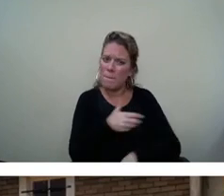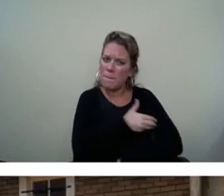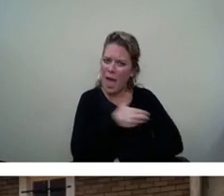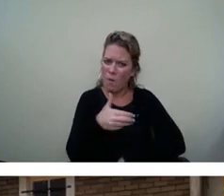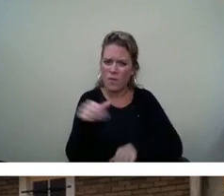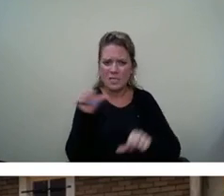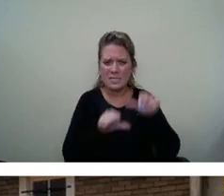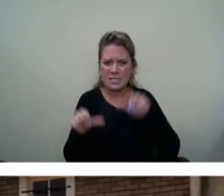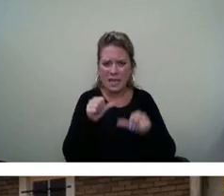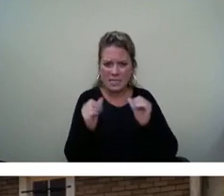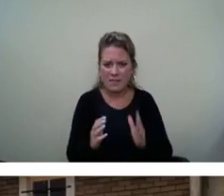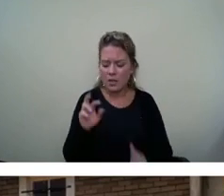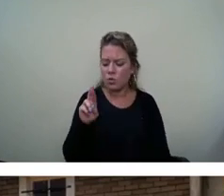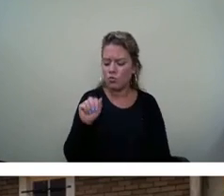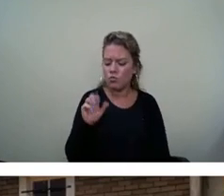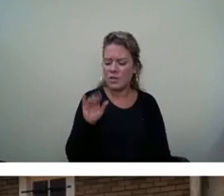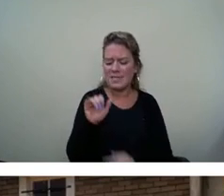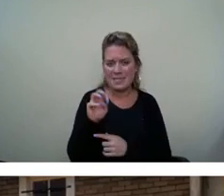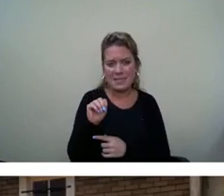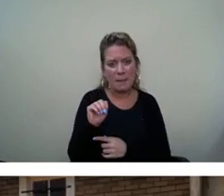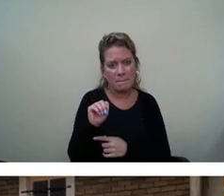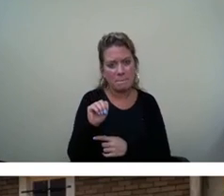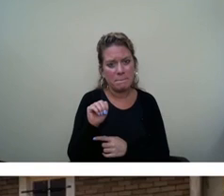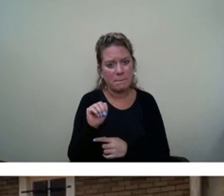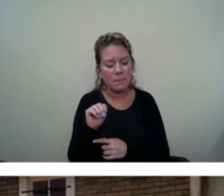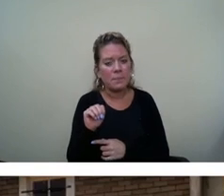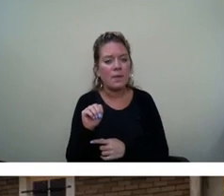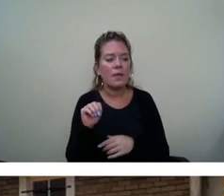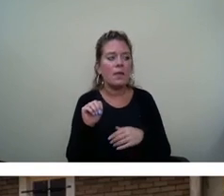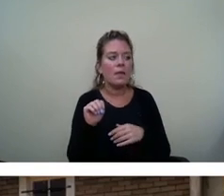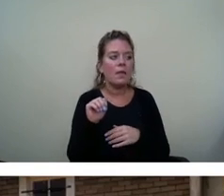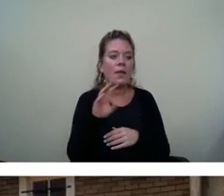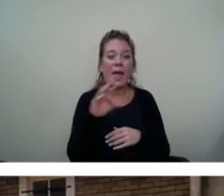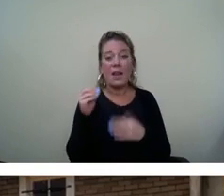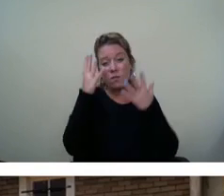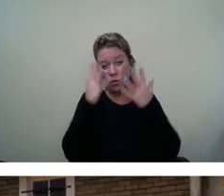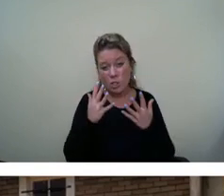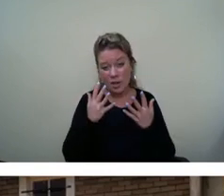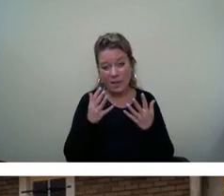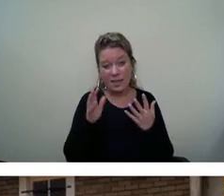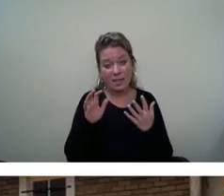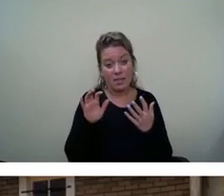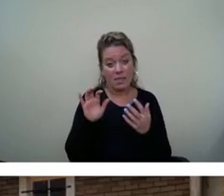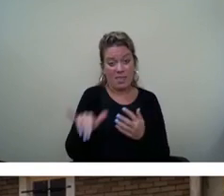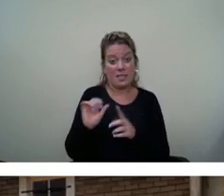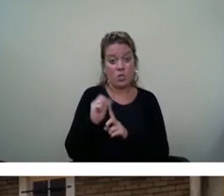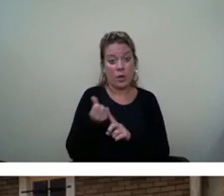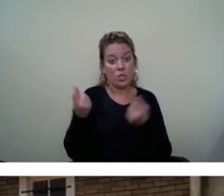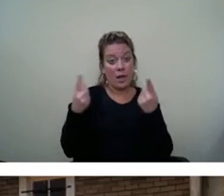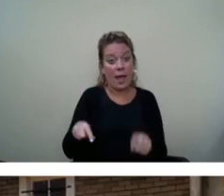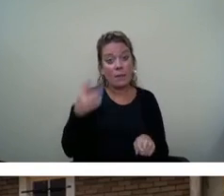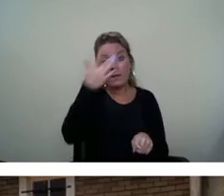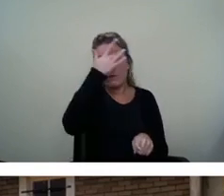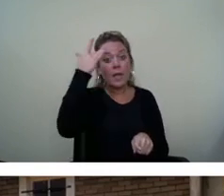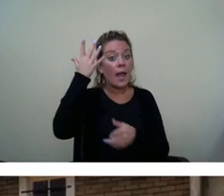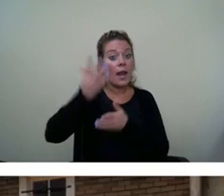scientific racism can be. And unfortunately, things like this did not happen and were just forgotten